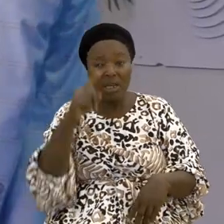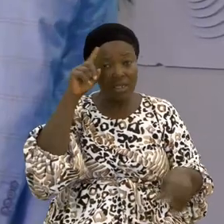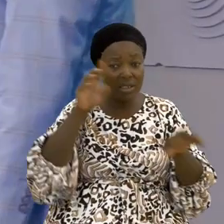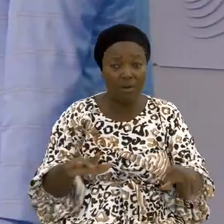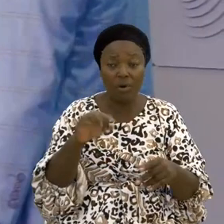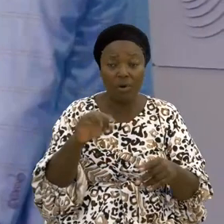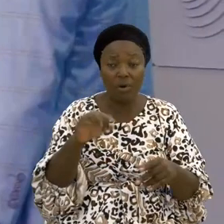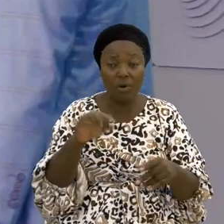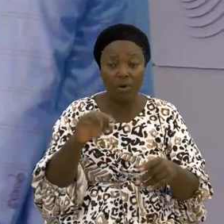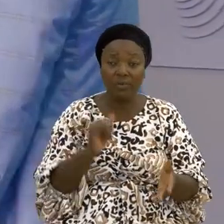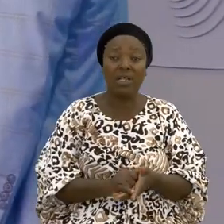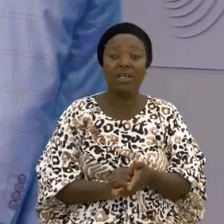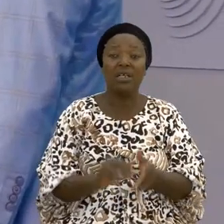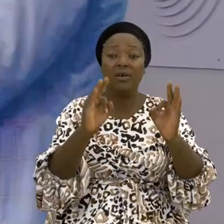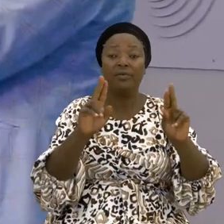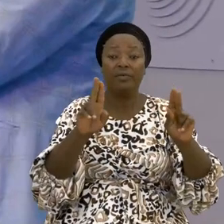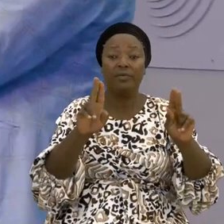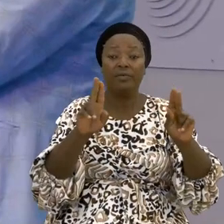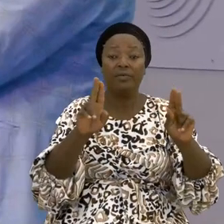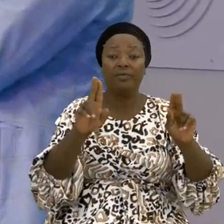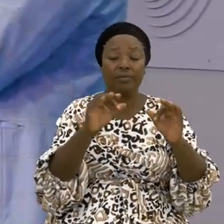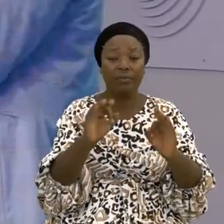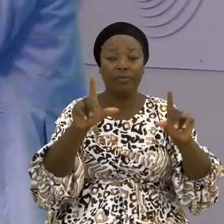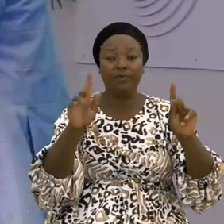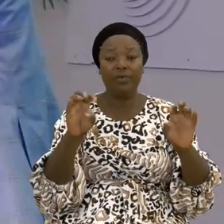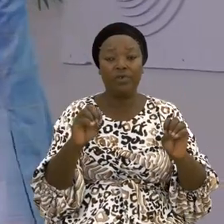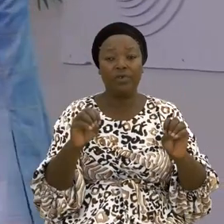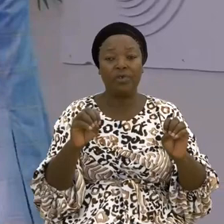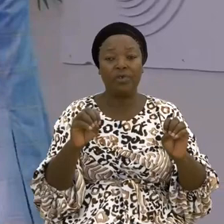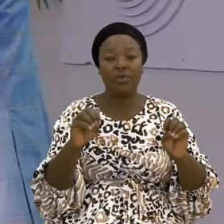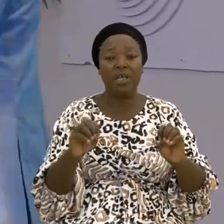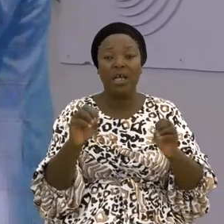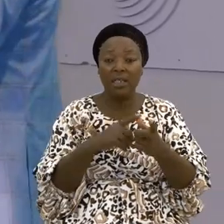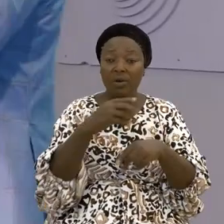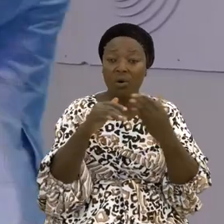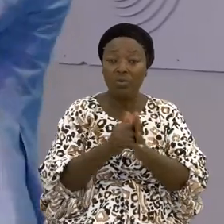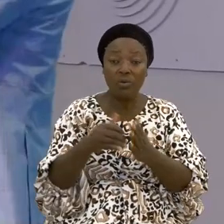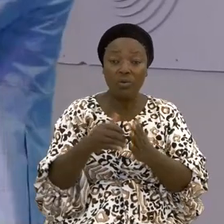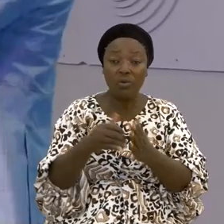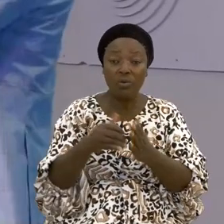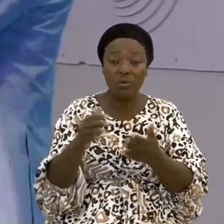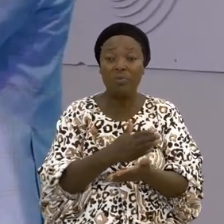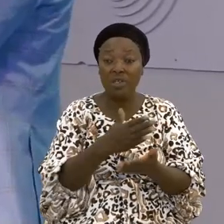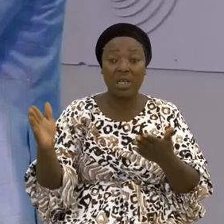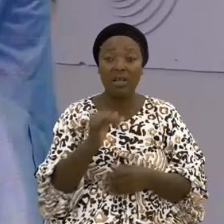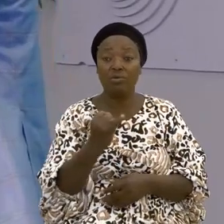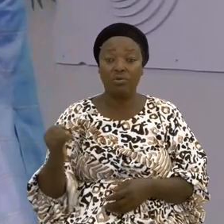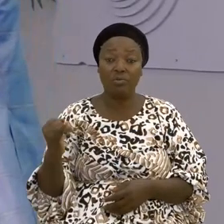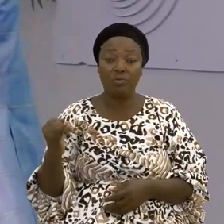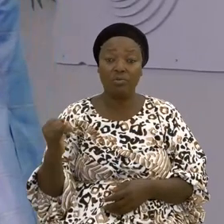cornet, flute, harp, sackbut, psaltery, and dulcimer, and all kinds